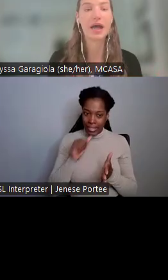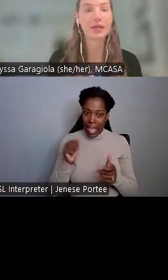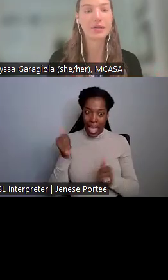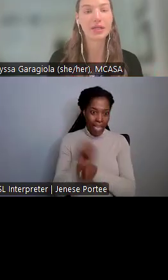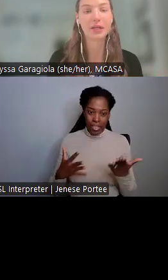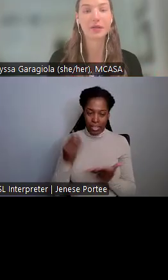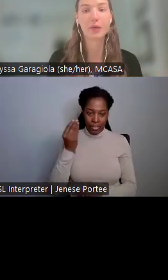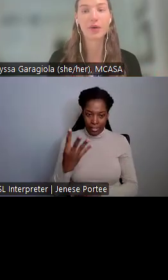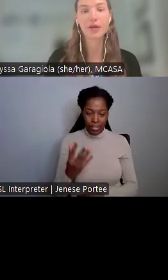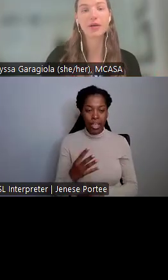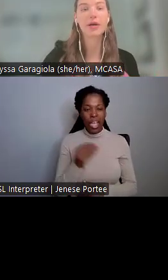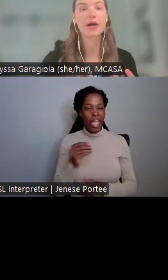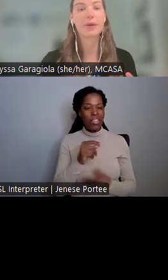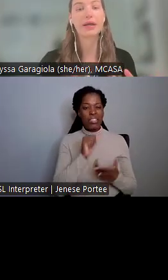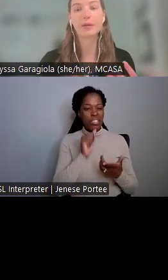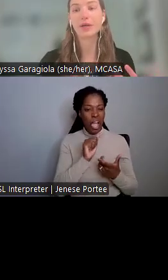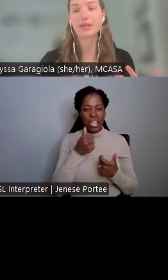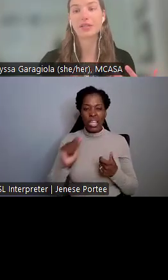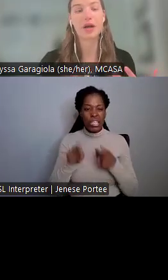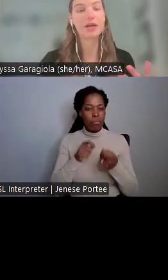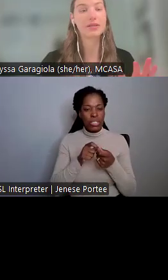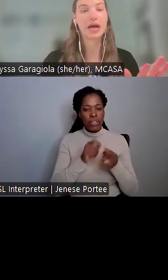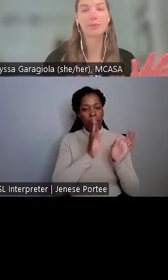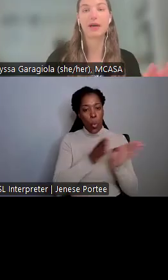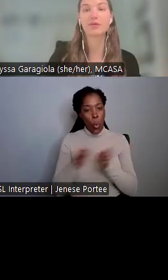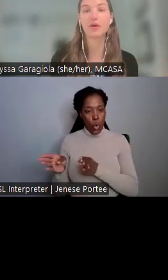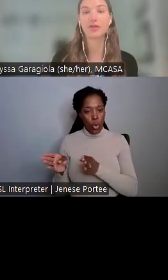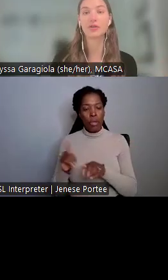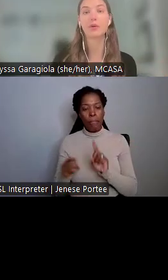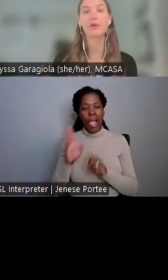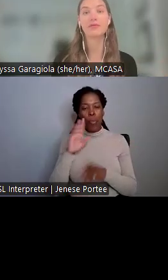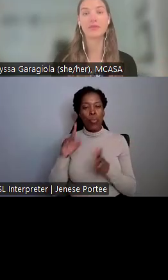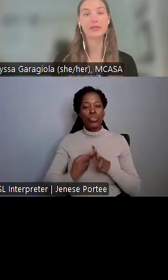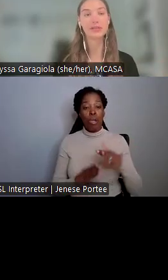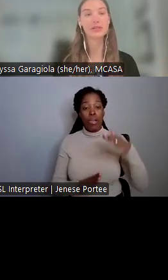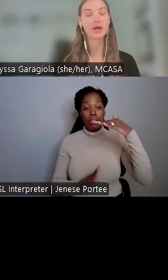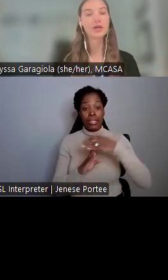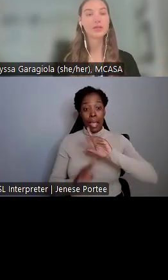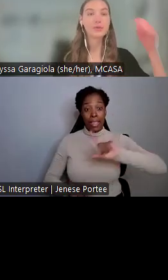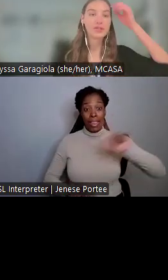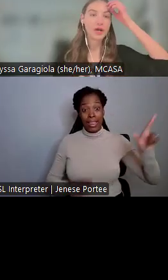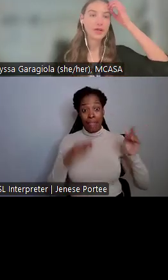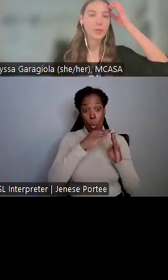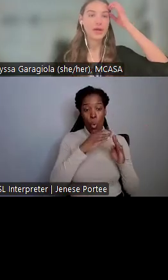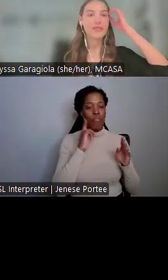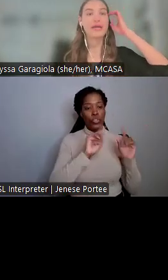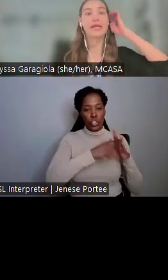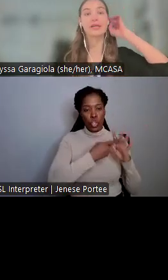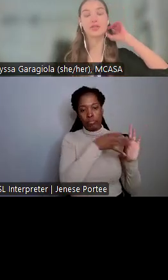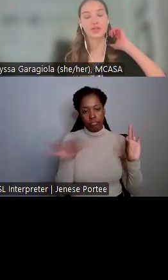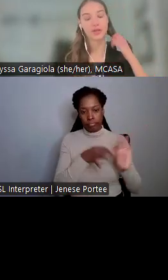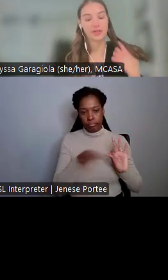not go in any particular order, but I am going to start in the top left corner to go over these. So starting